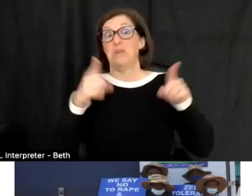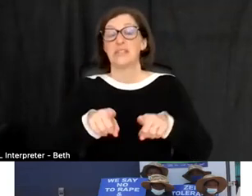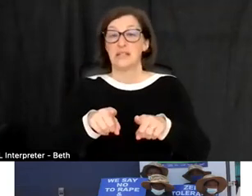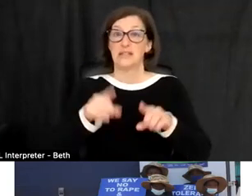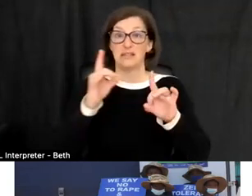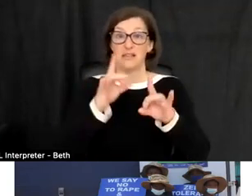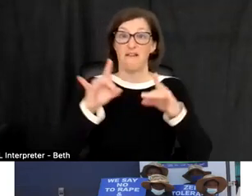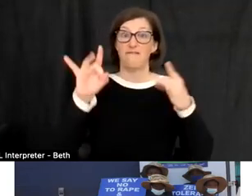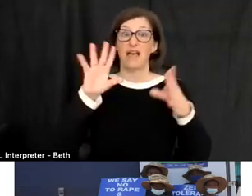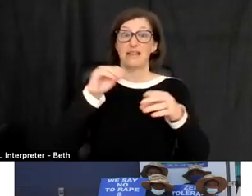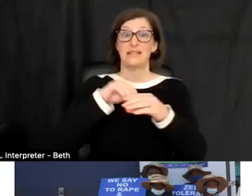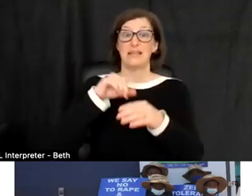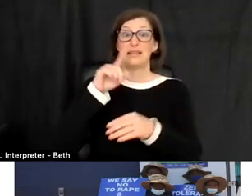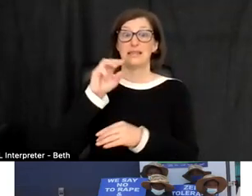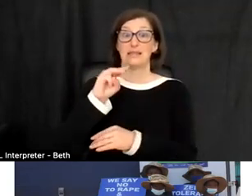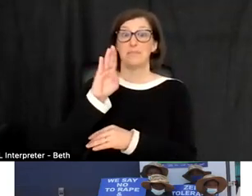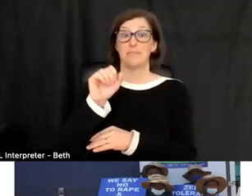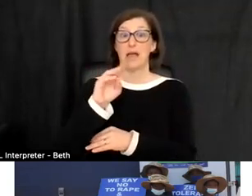violence in Zimbabwe, and